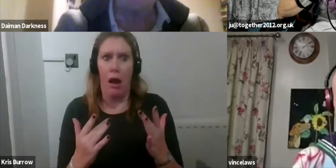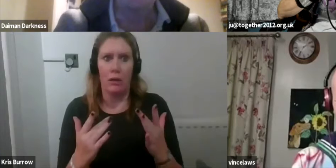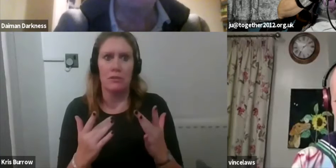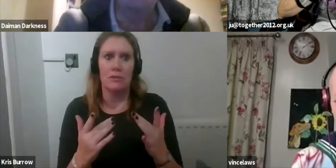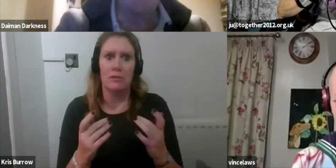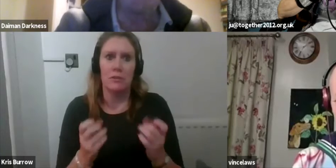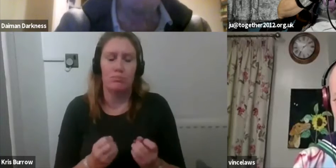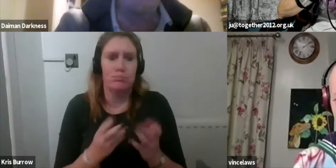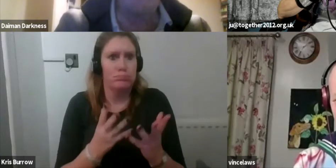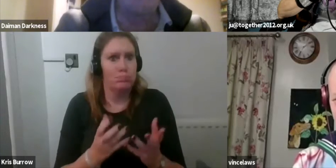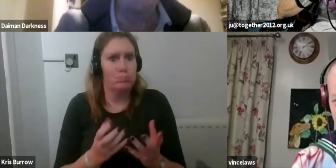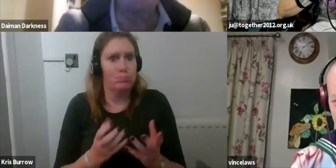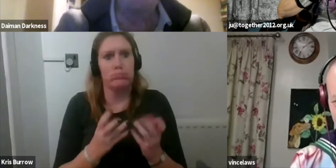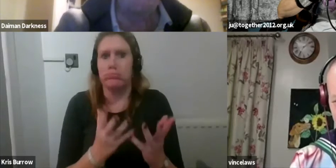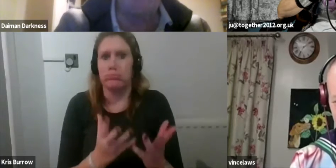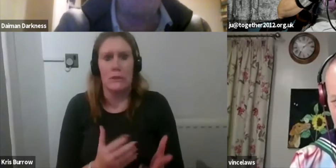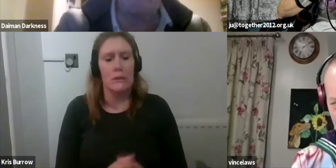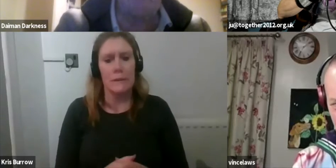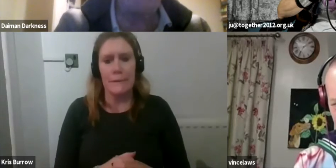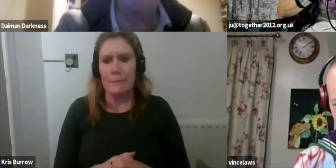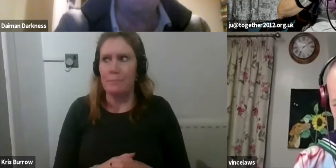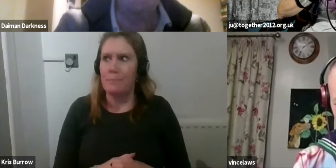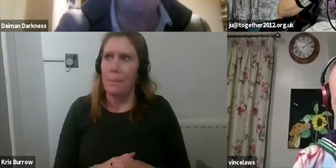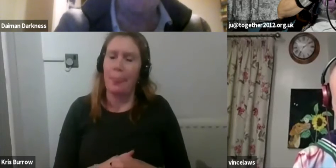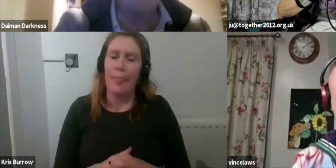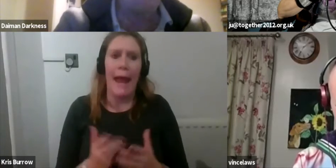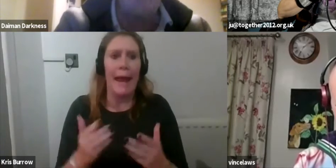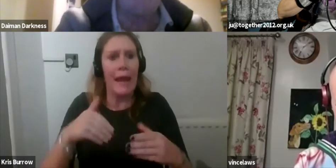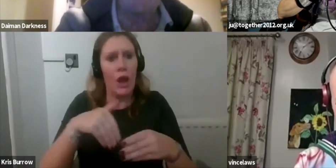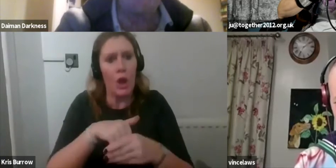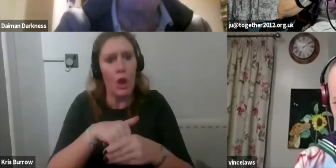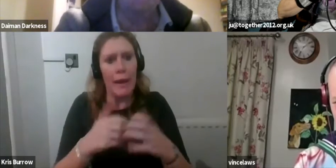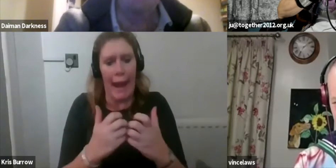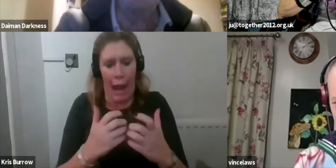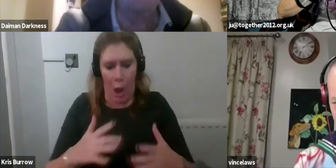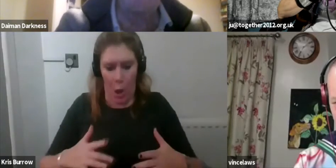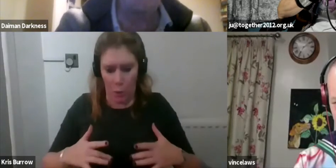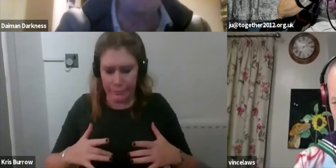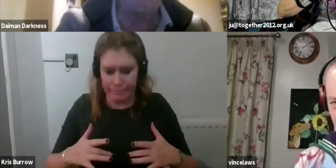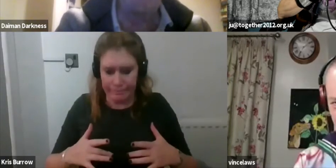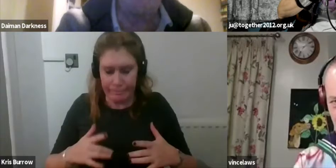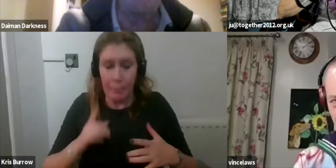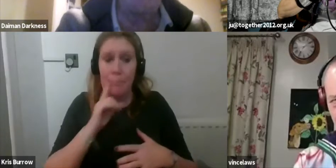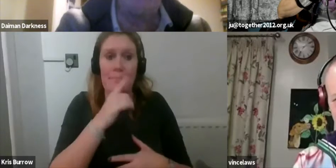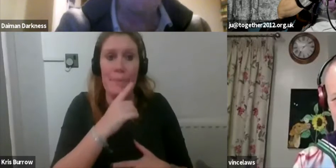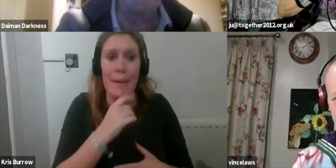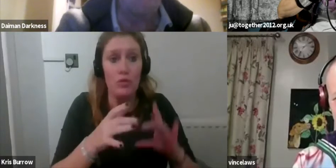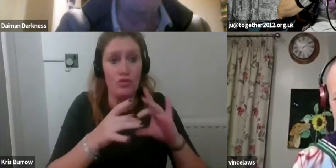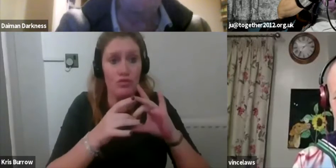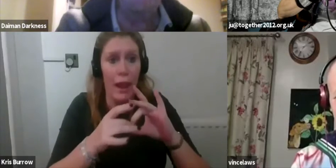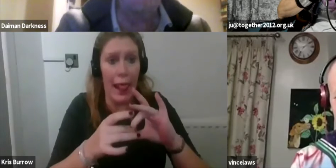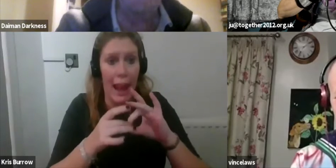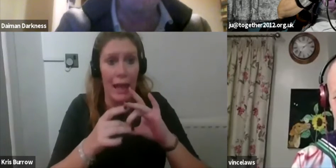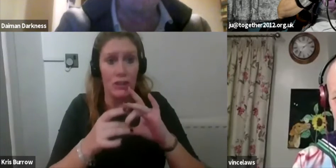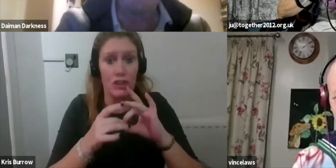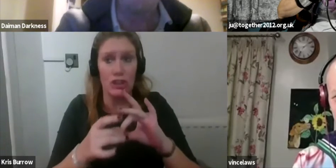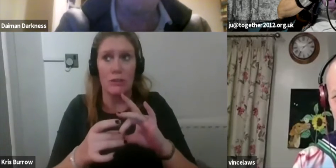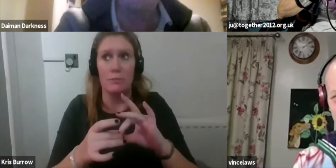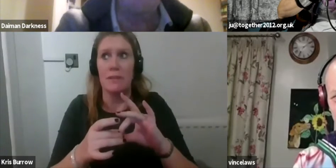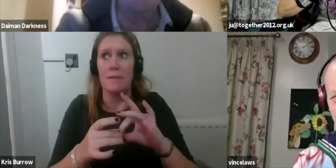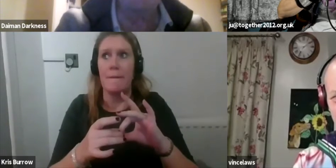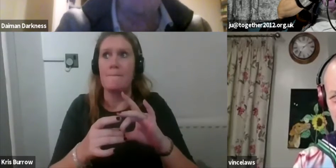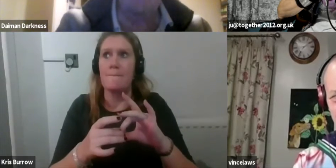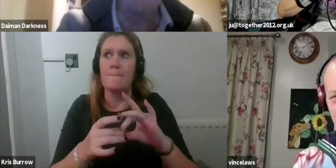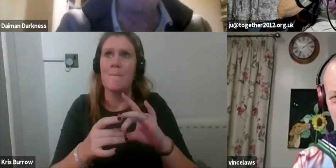including, how people's relationships are dependent